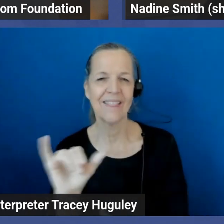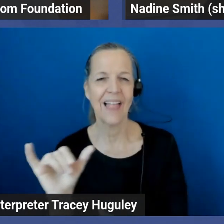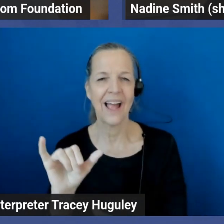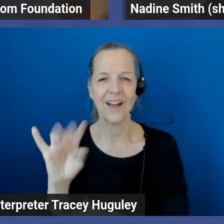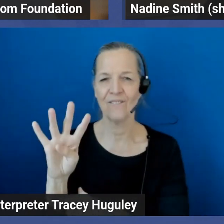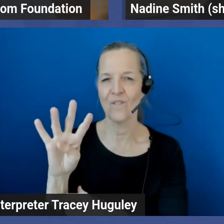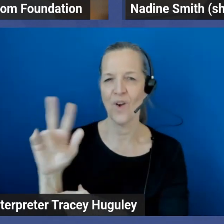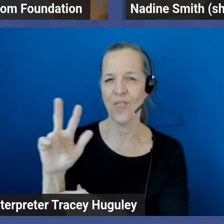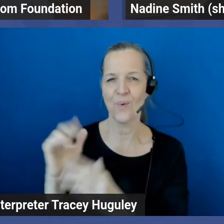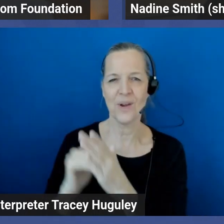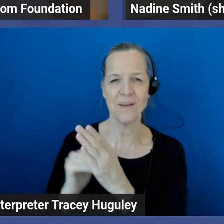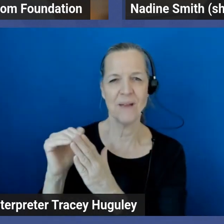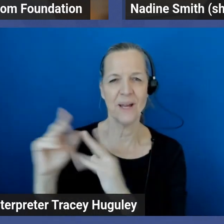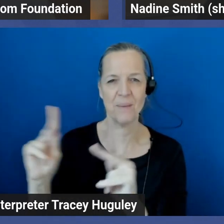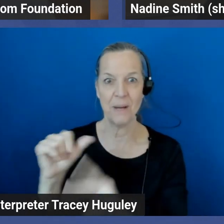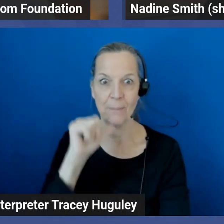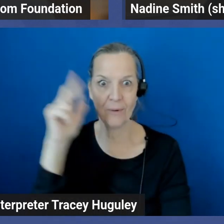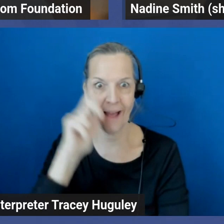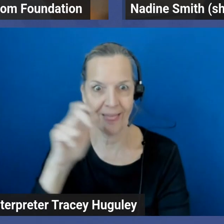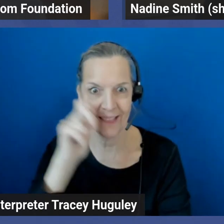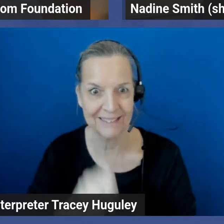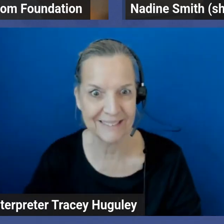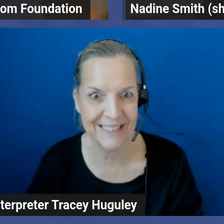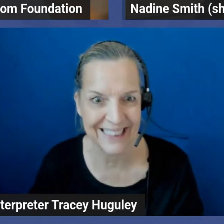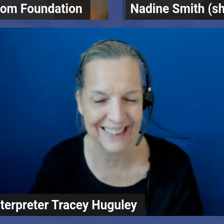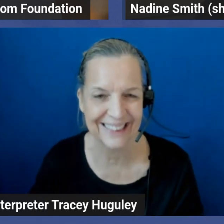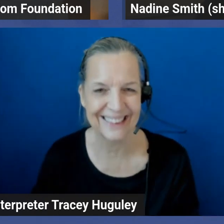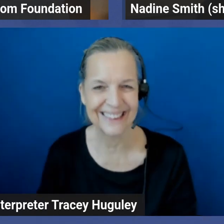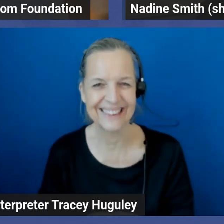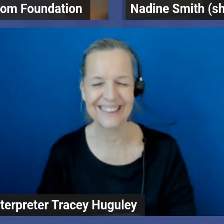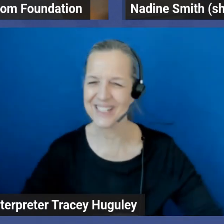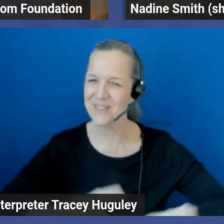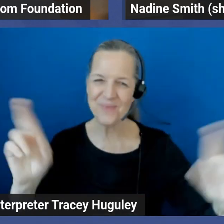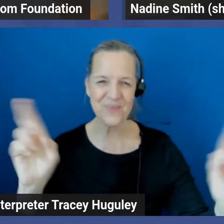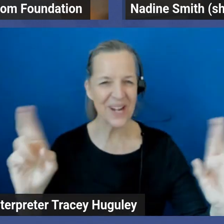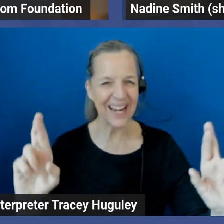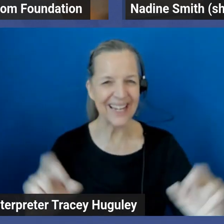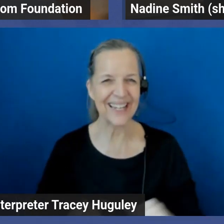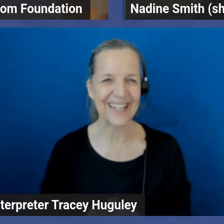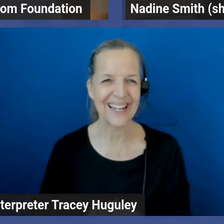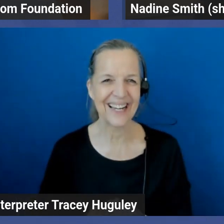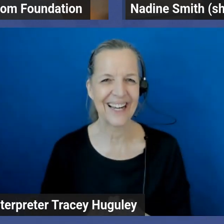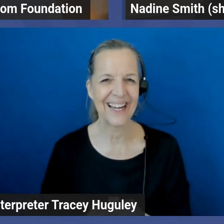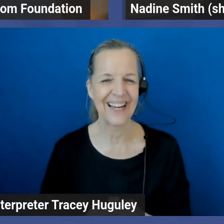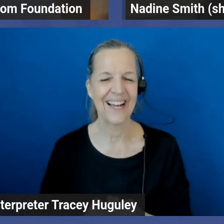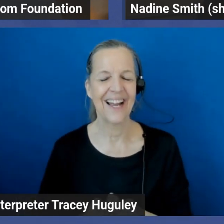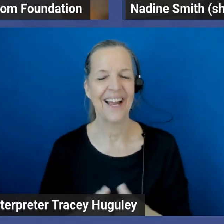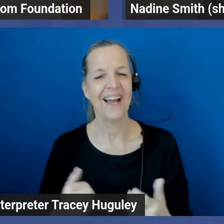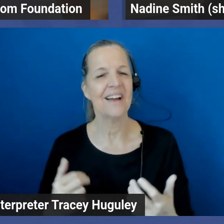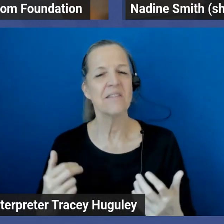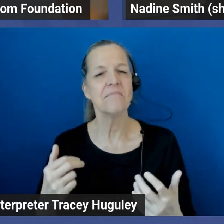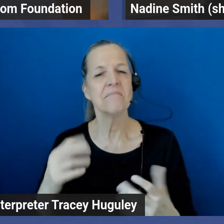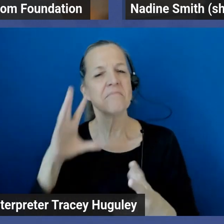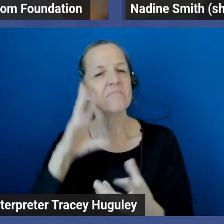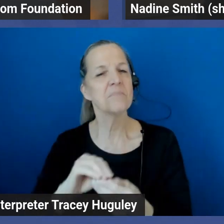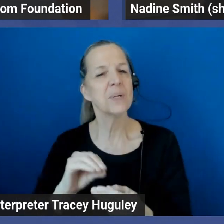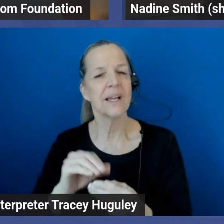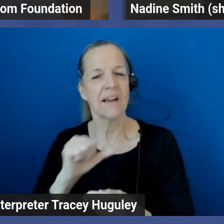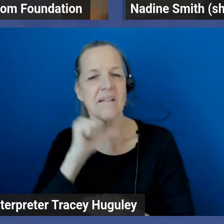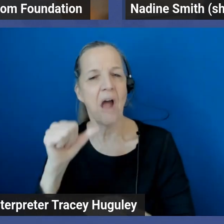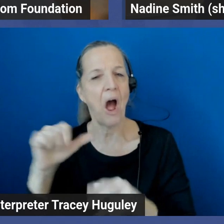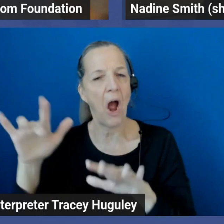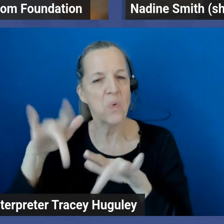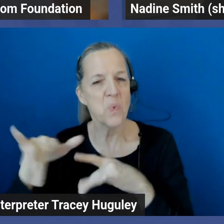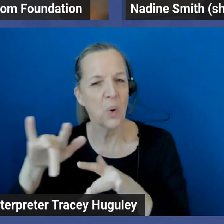43 million people weren't listening to us. Okay. I'm ready to And rumble. as if it wasn't Let's going to do be it. recorded in a time